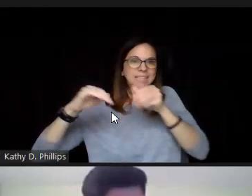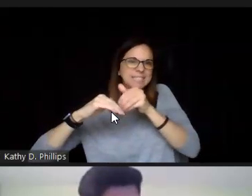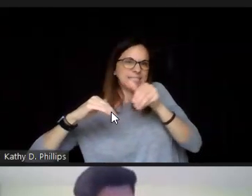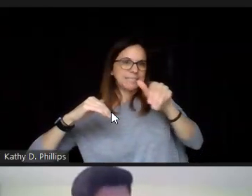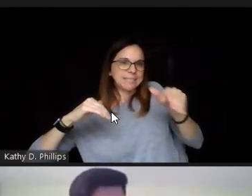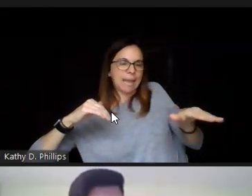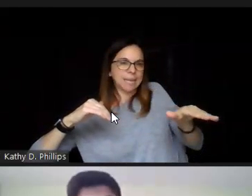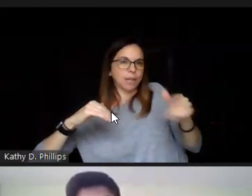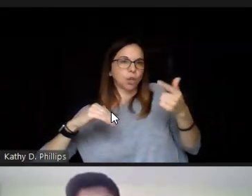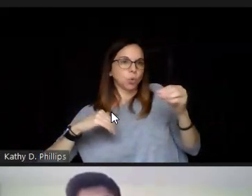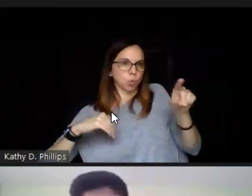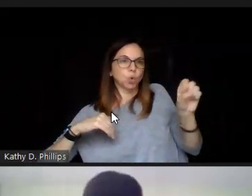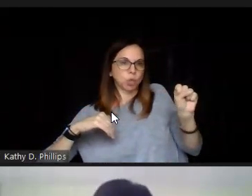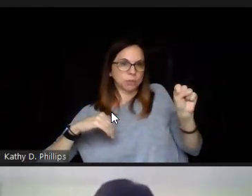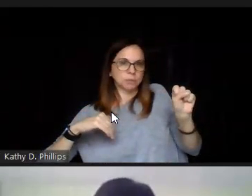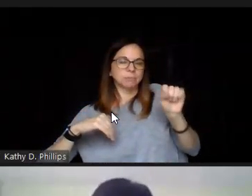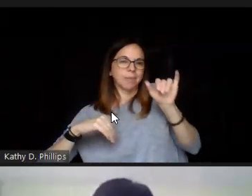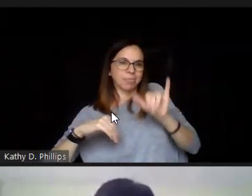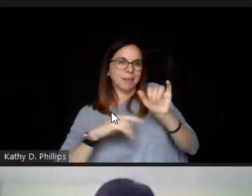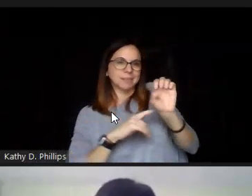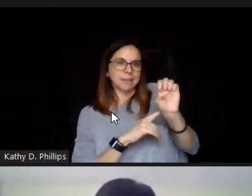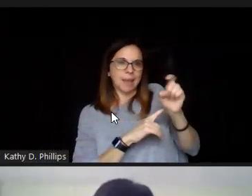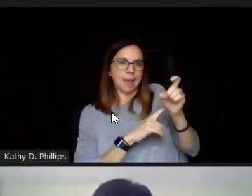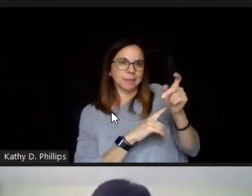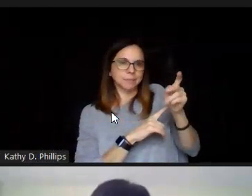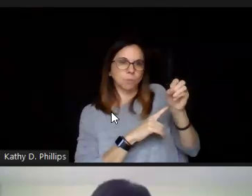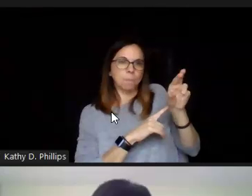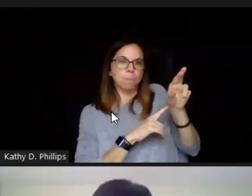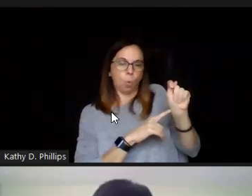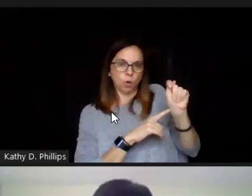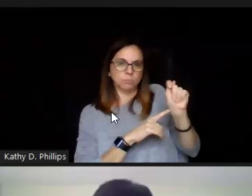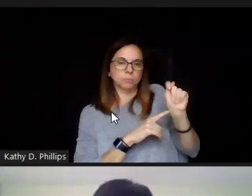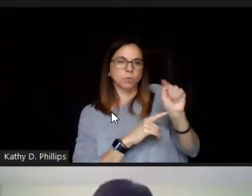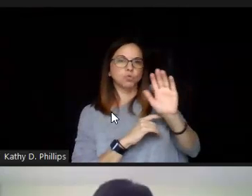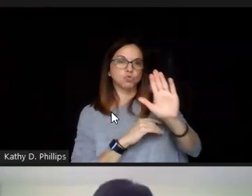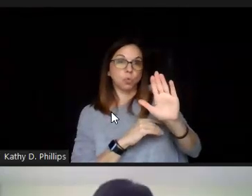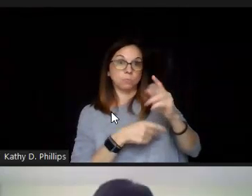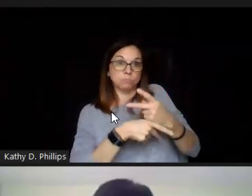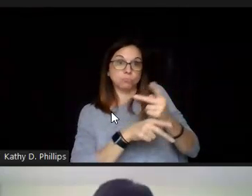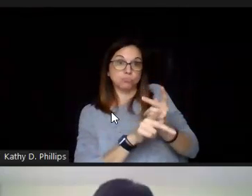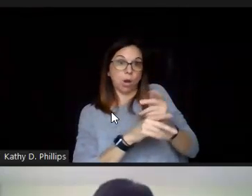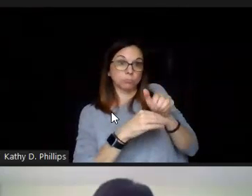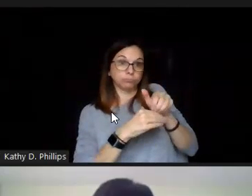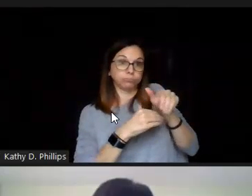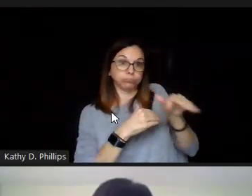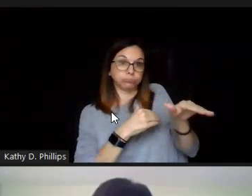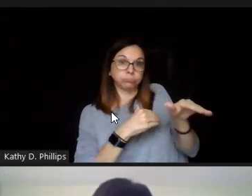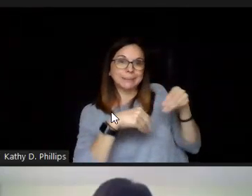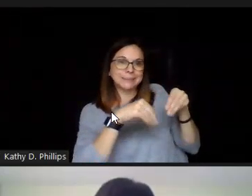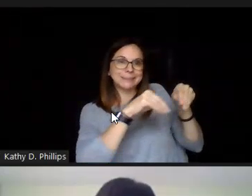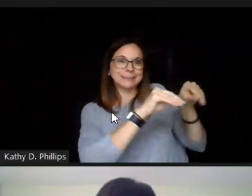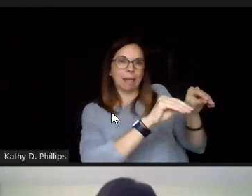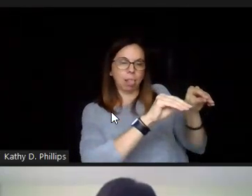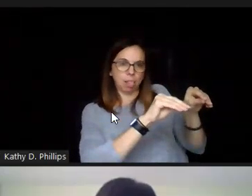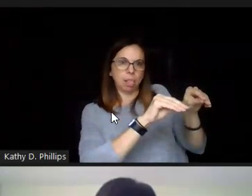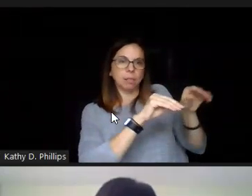out manufactured goods. That's the exports, right? You want to export your products and sell them